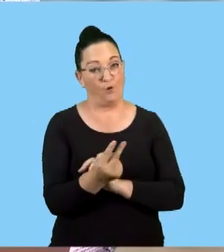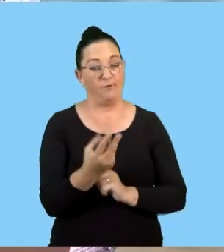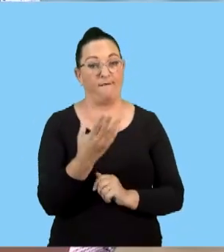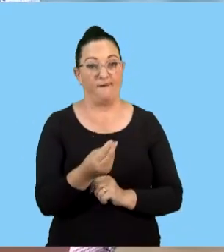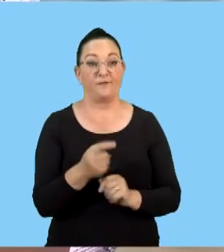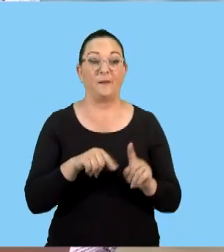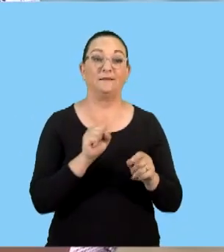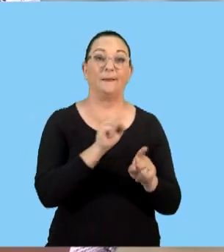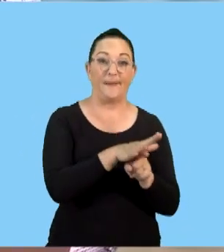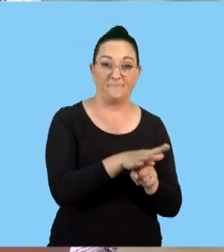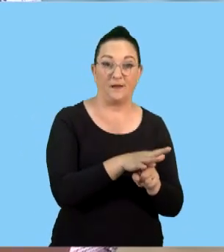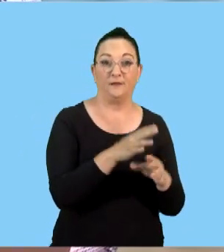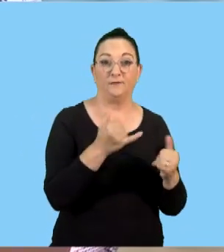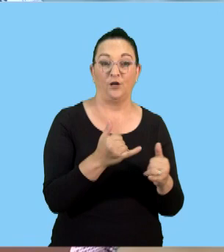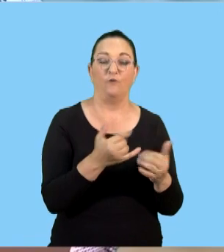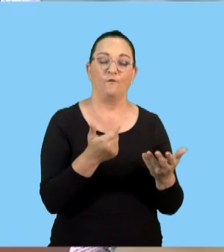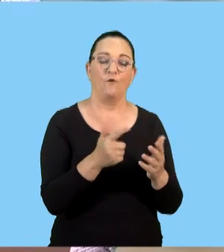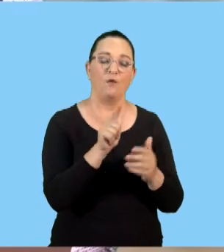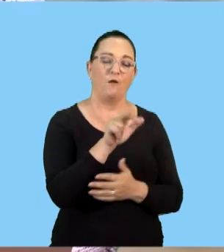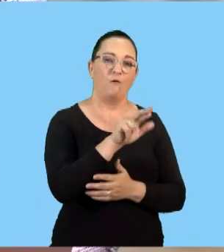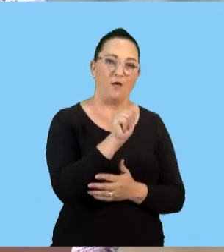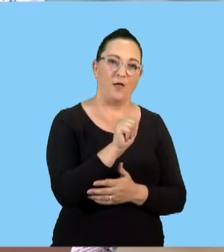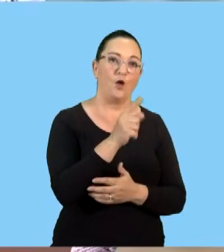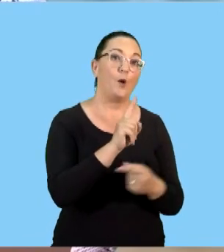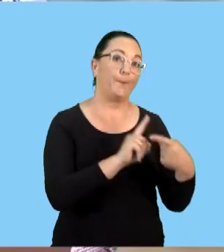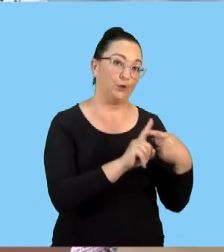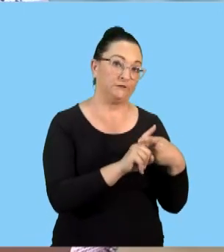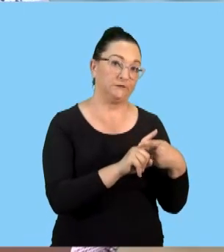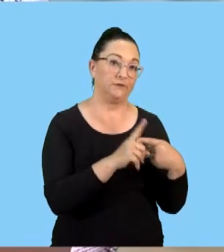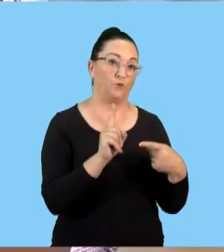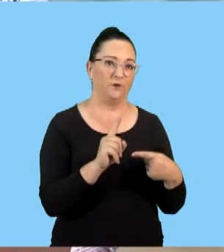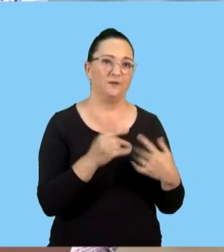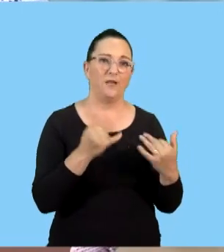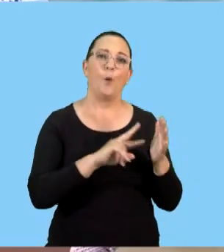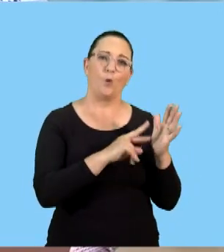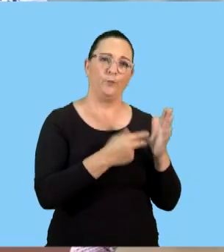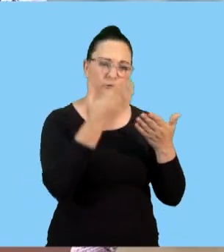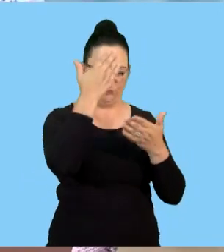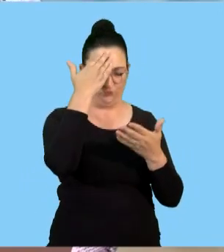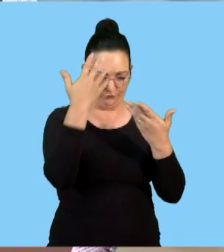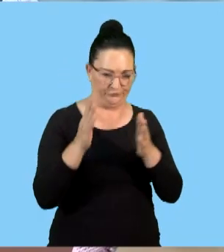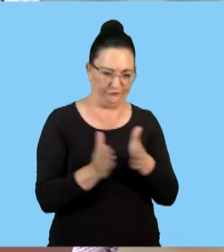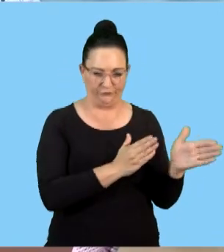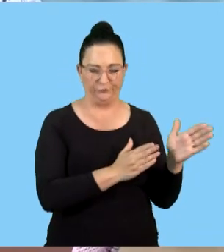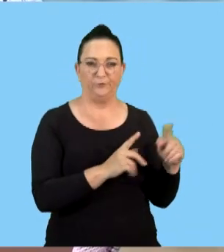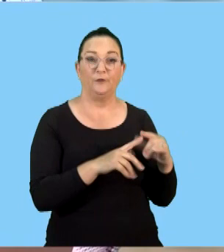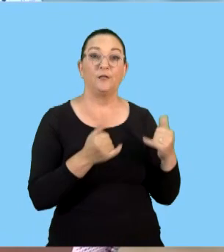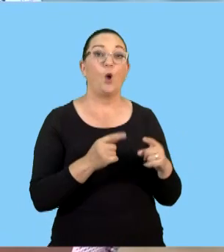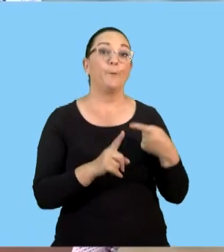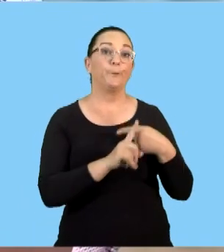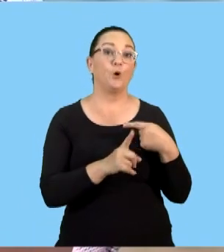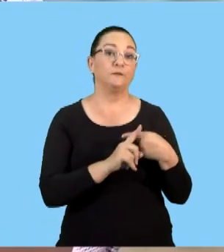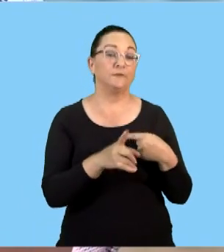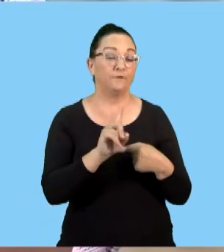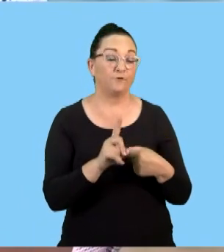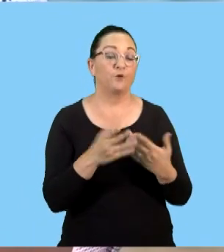negatives. Right, what are the positives of the Labor Relations Act? Now that you know the purpose, now what are the impacts or the